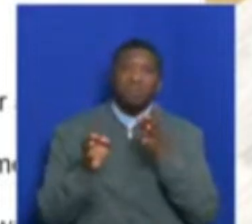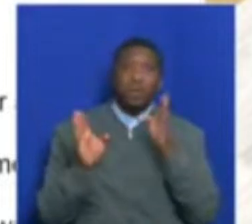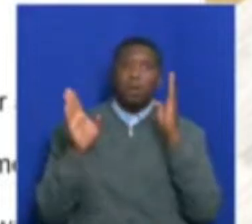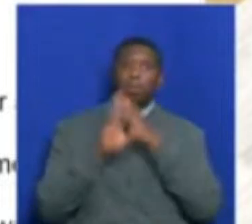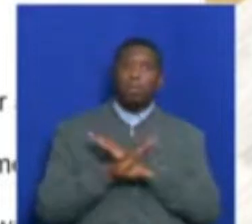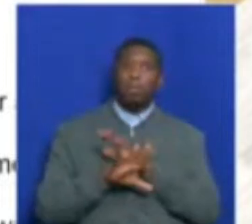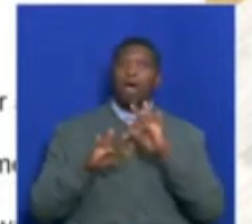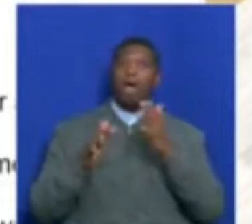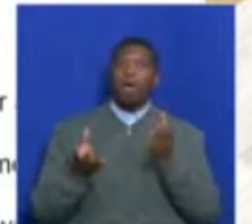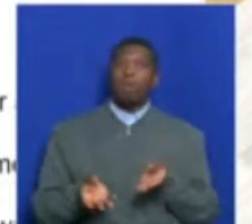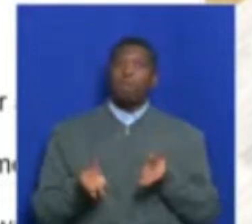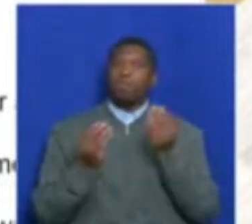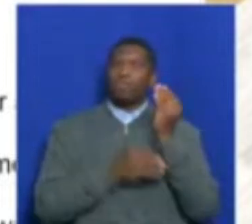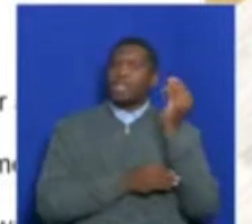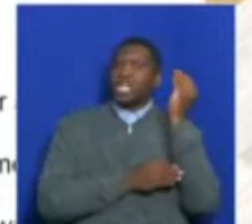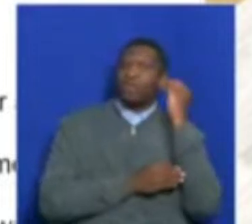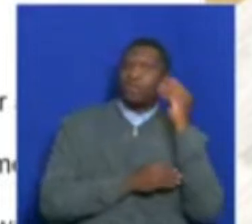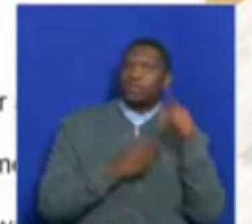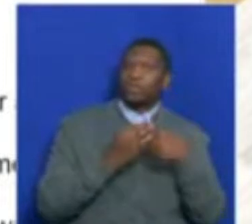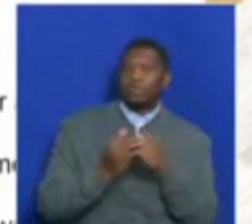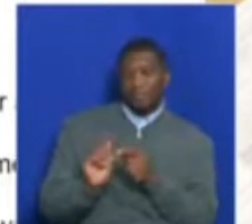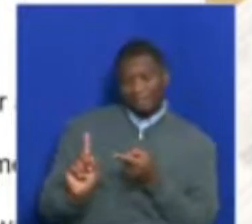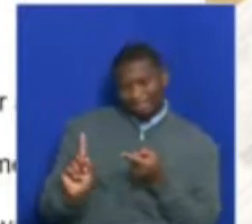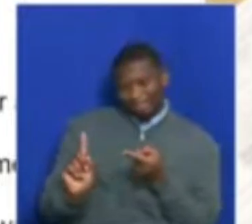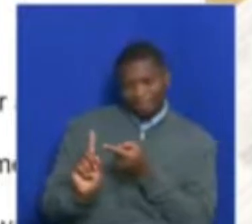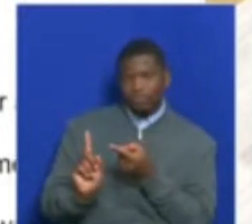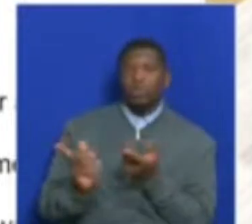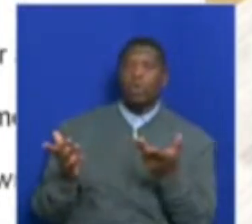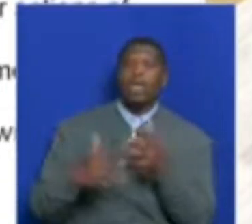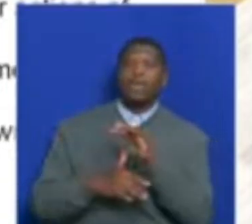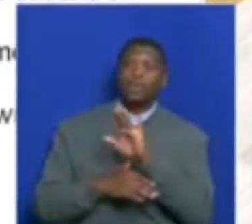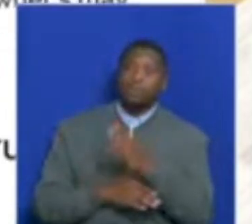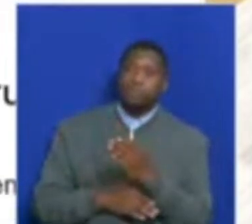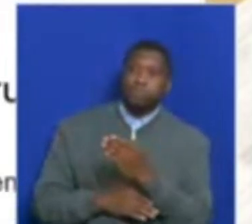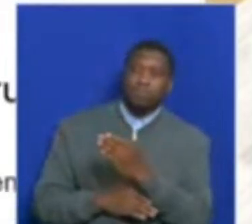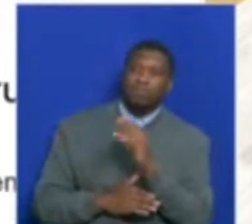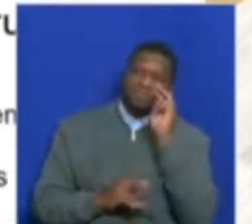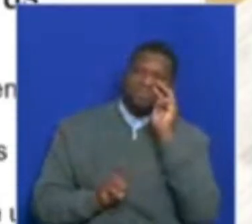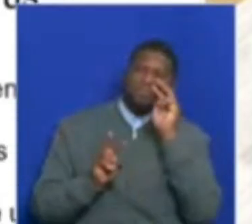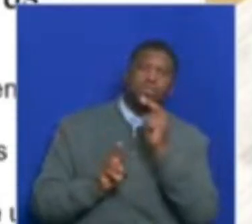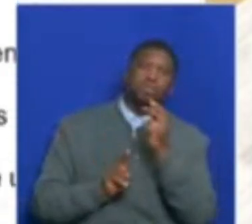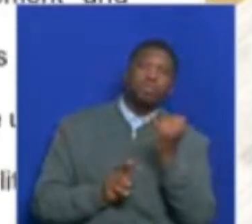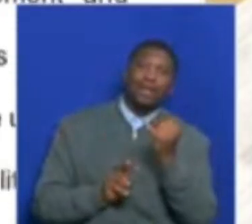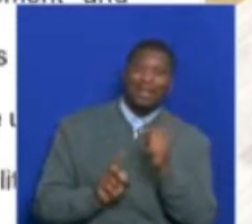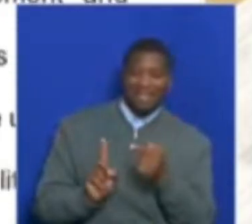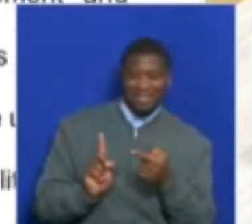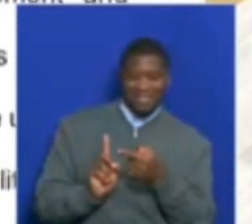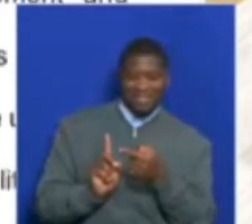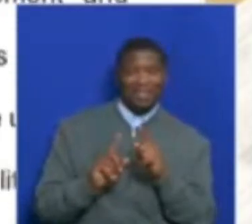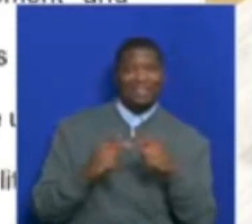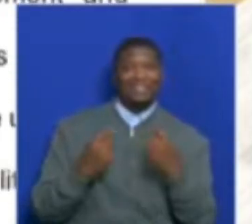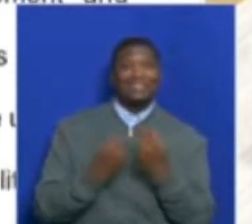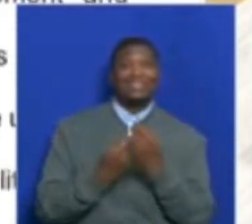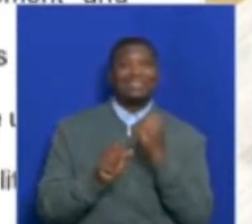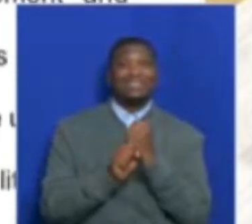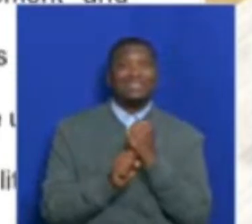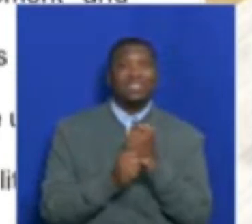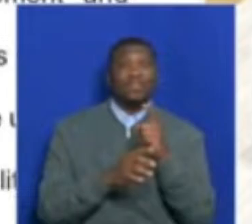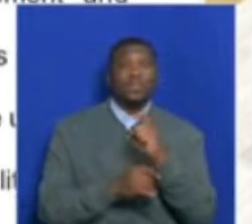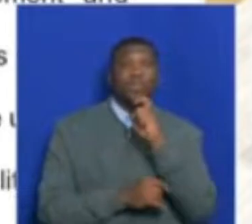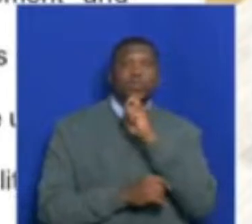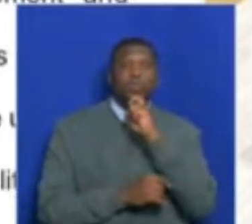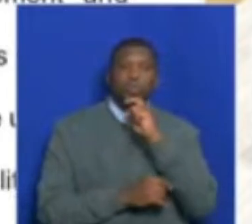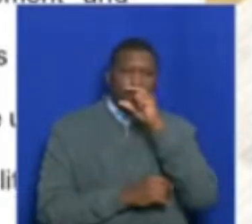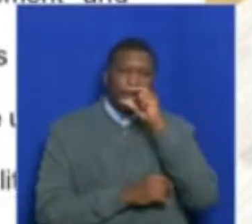suspect was in Aberdeen. It seems that the task team merely used cash in transit to cover the action of killing